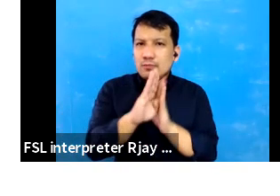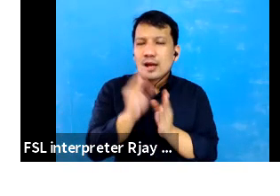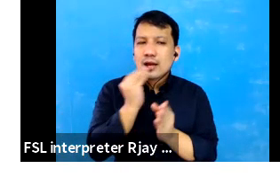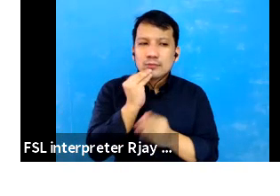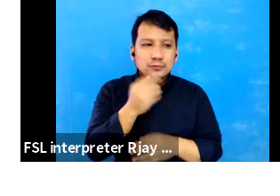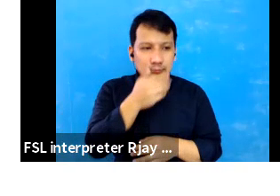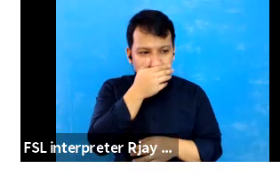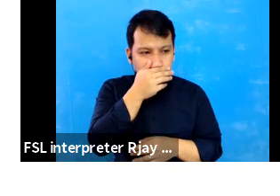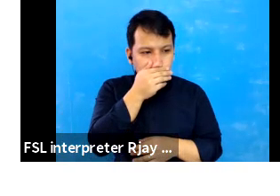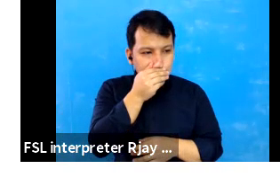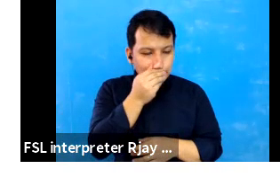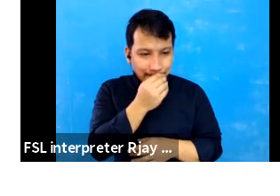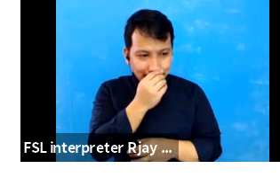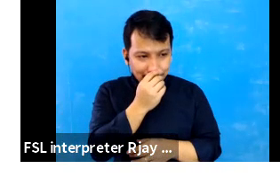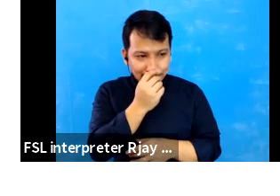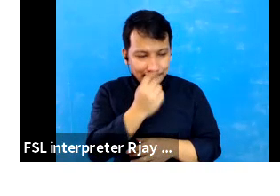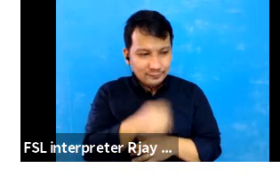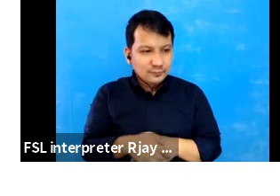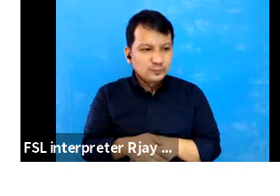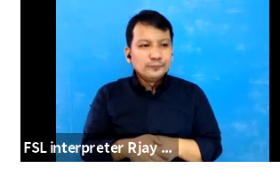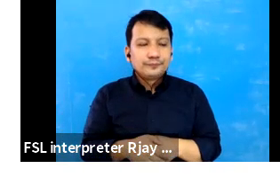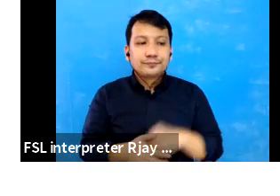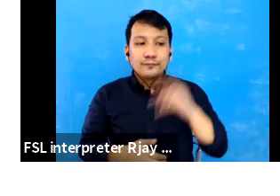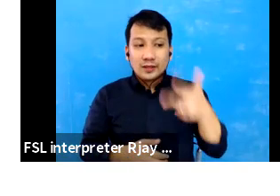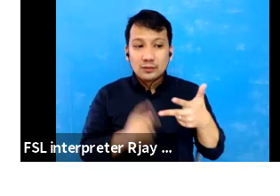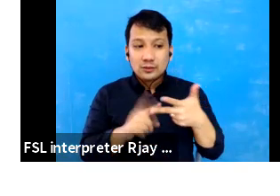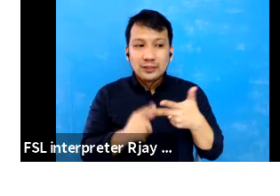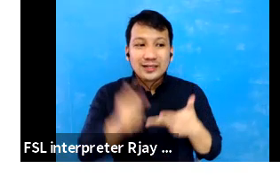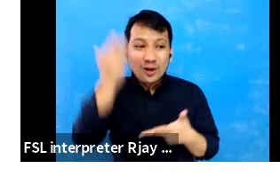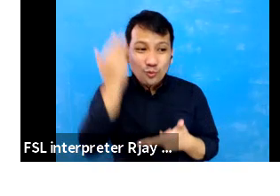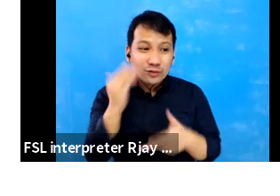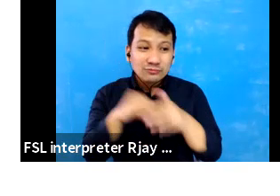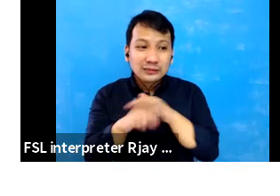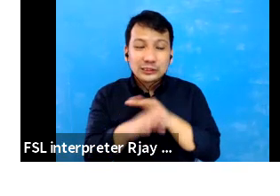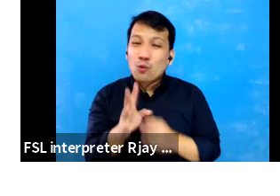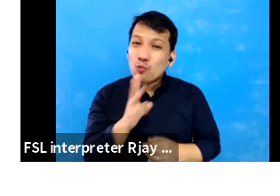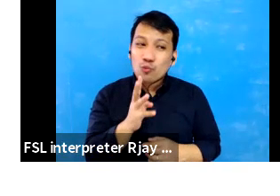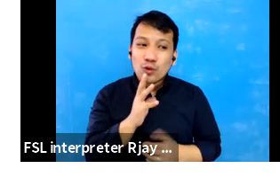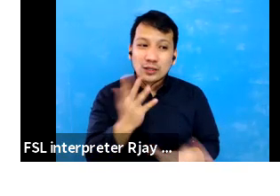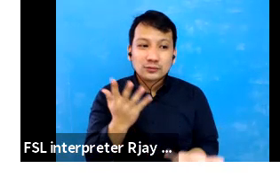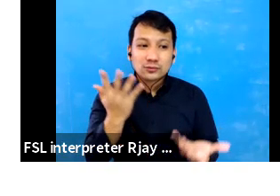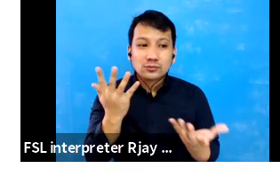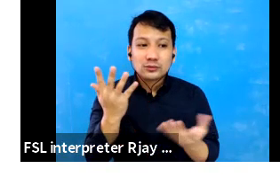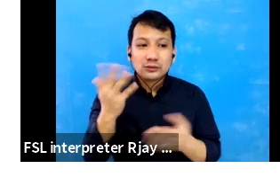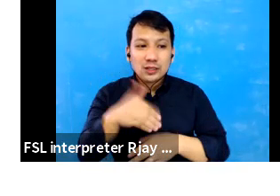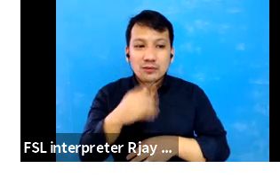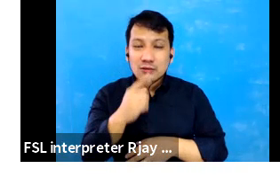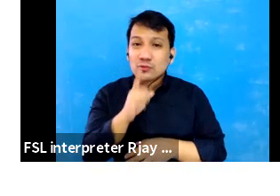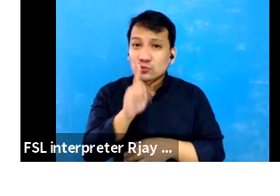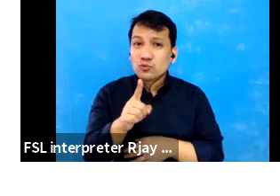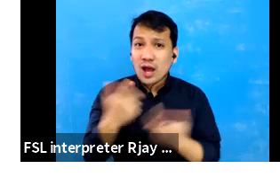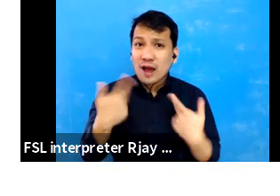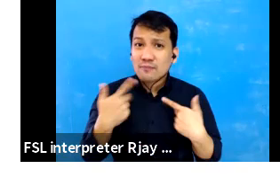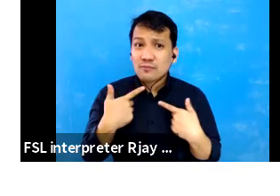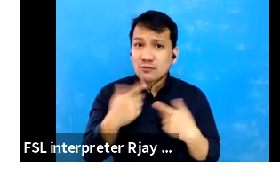third concept I would like to share with you is that the lack of access to water, sanitation, and hygiene has a huge impact on malnutrition.